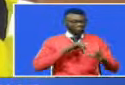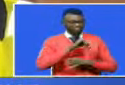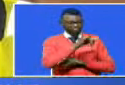that patient as fast as possible. So our fleet of 8 aircrafts are all used as air ambulances. We have 5